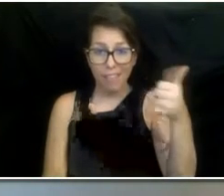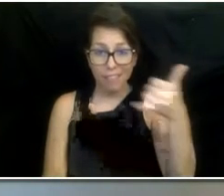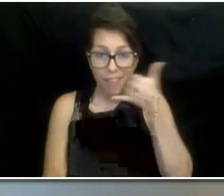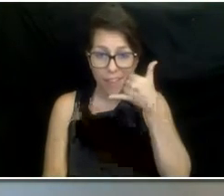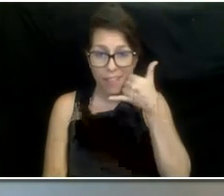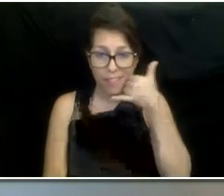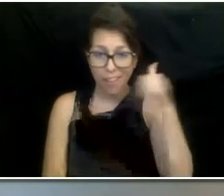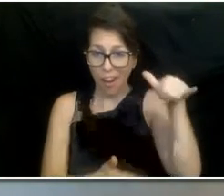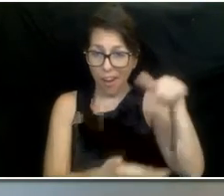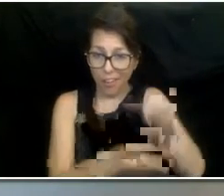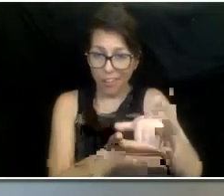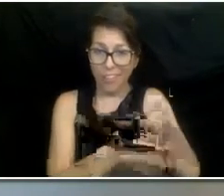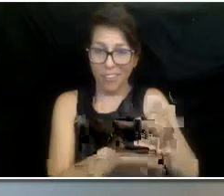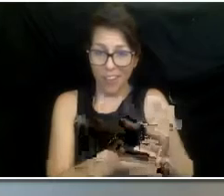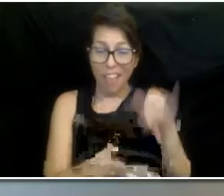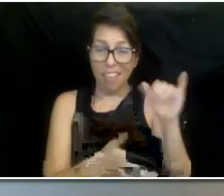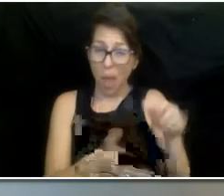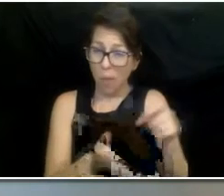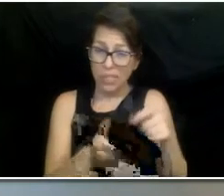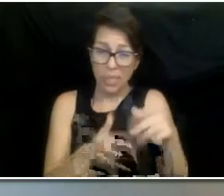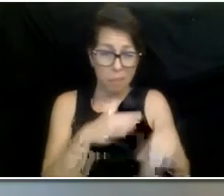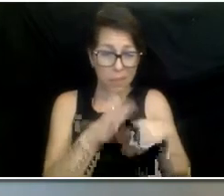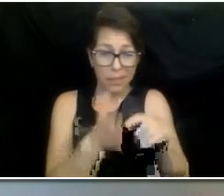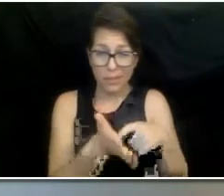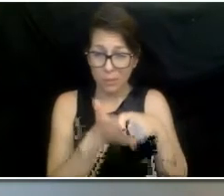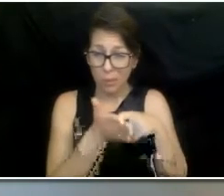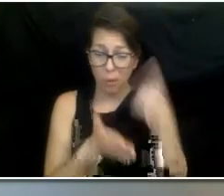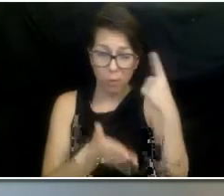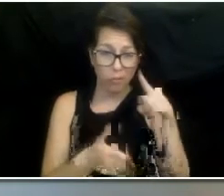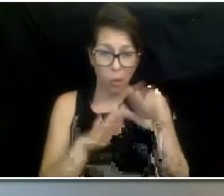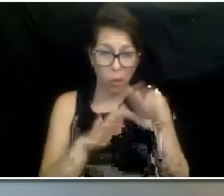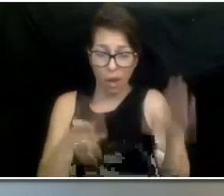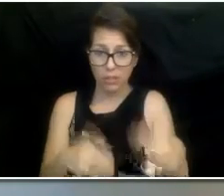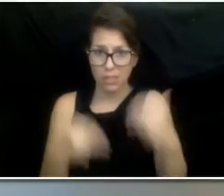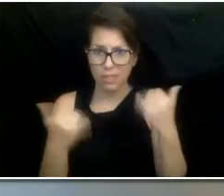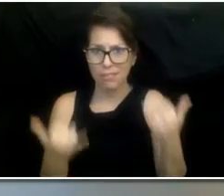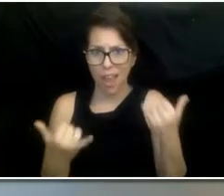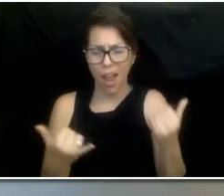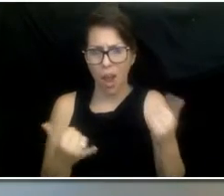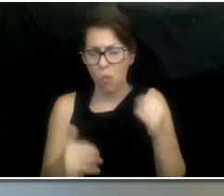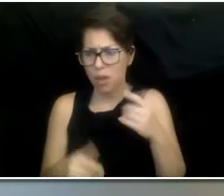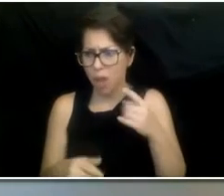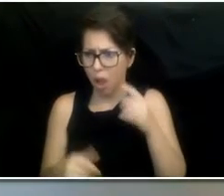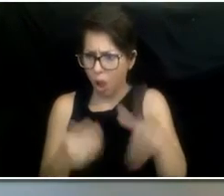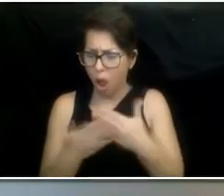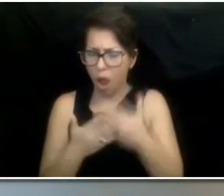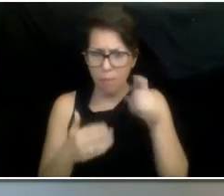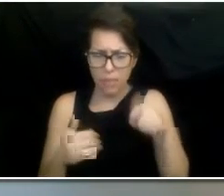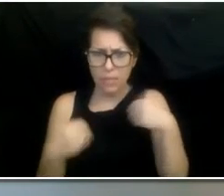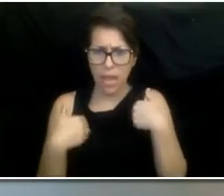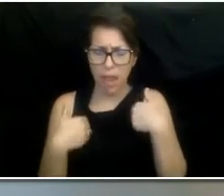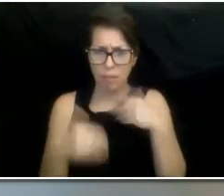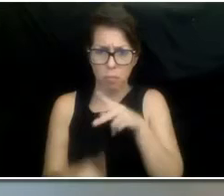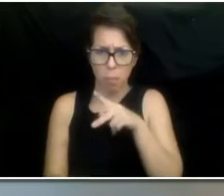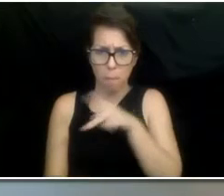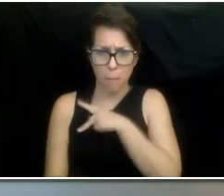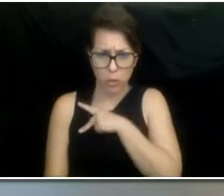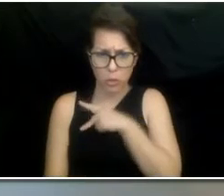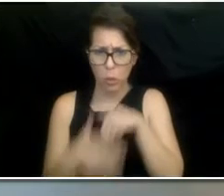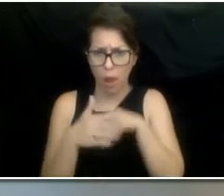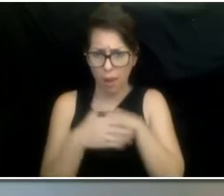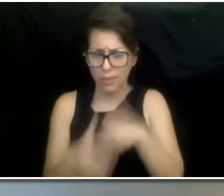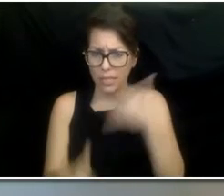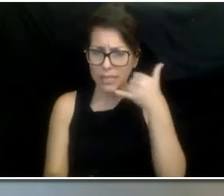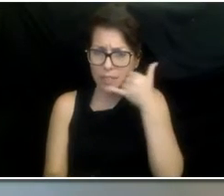ask you once again to help us to help the courts ease in to more active functioning to allow us to file